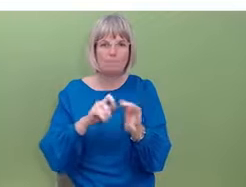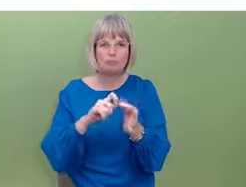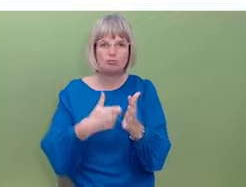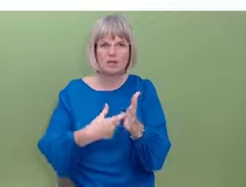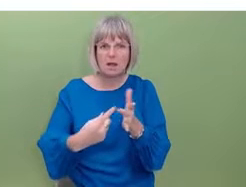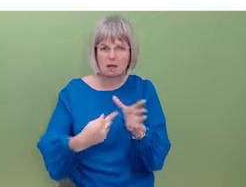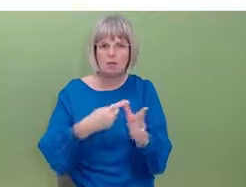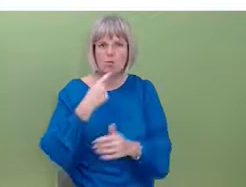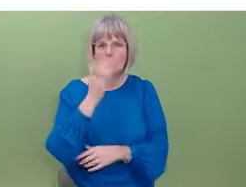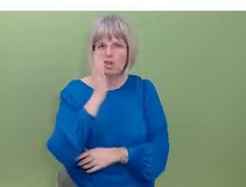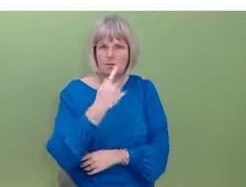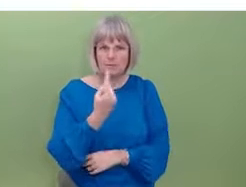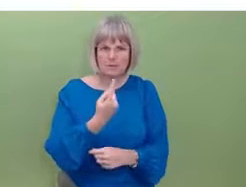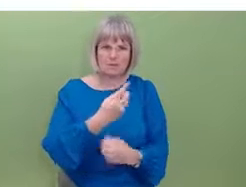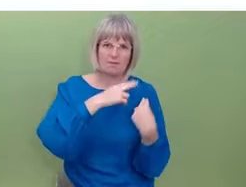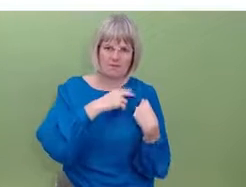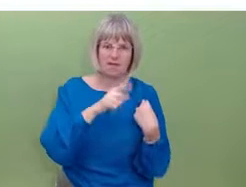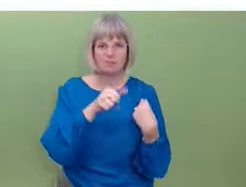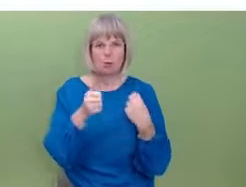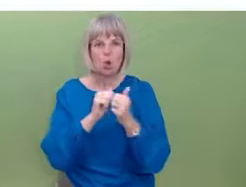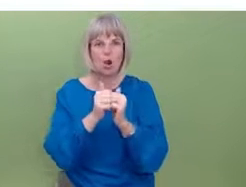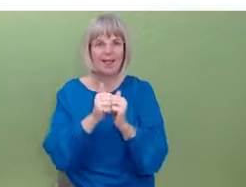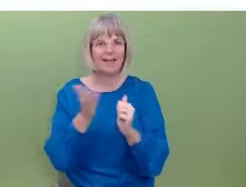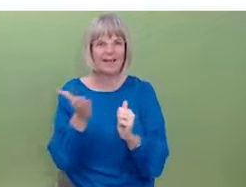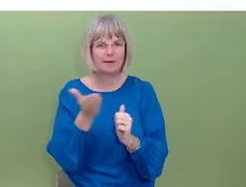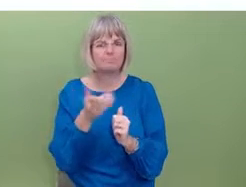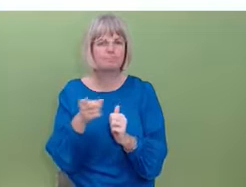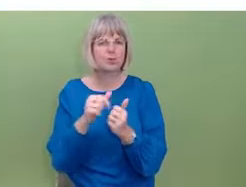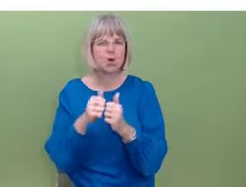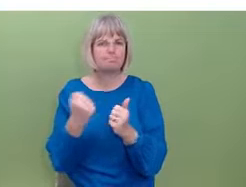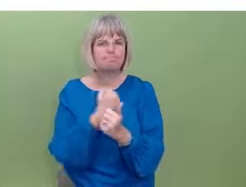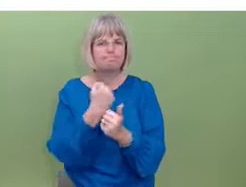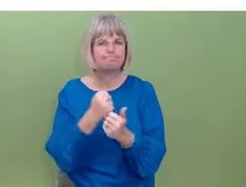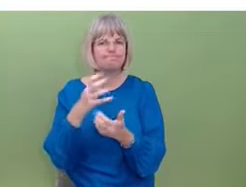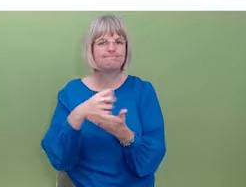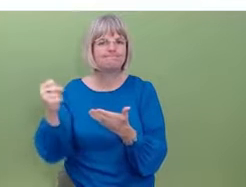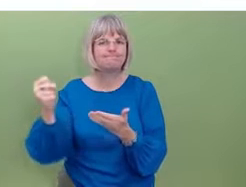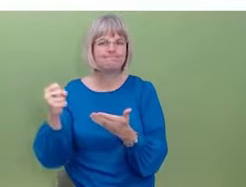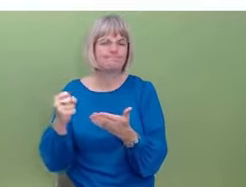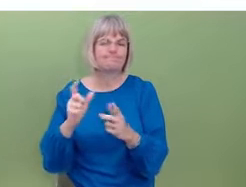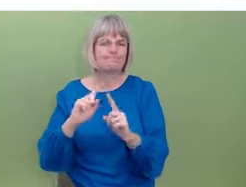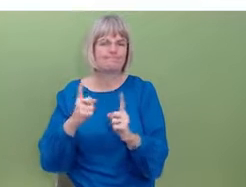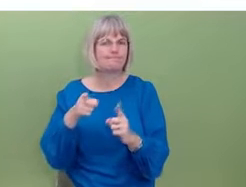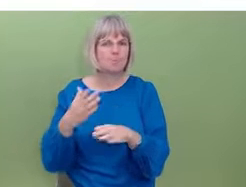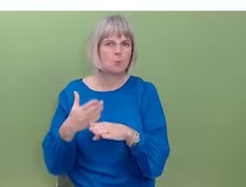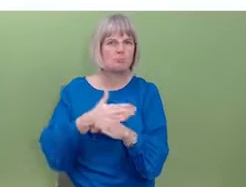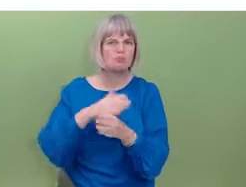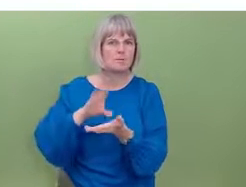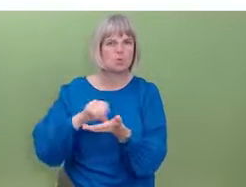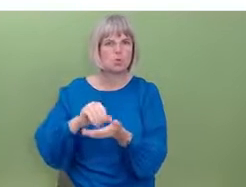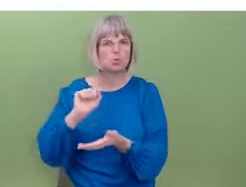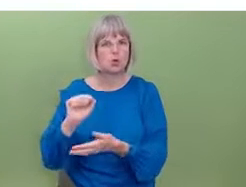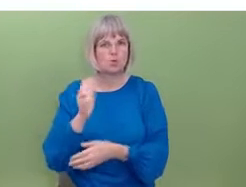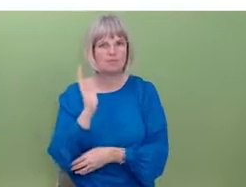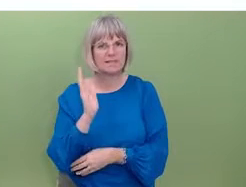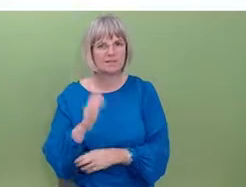senior children's wellbeing practitioner, but unfortunately has been called away today, so has had to pre-record her part of the presentation. So Marku is